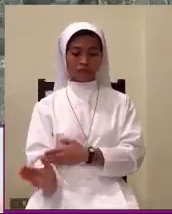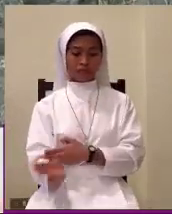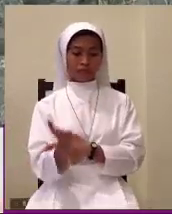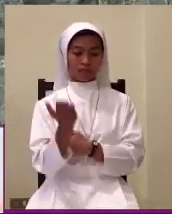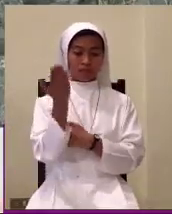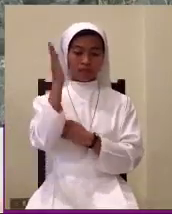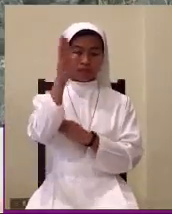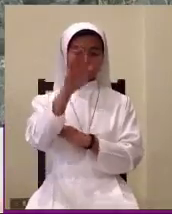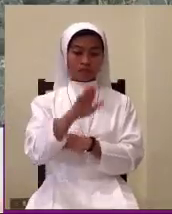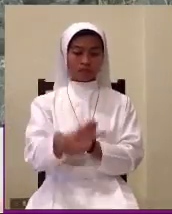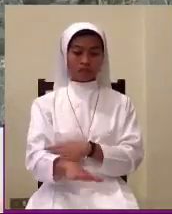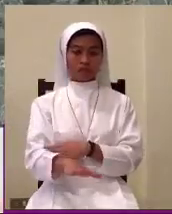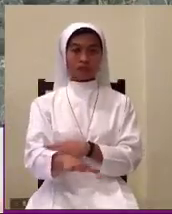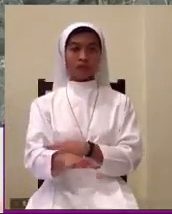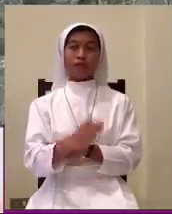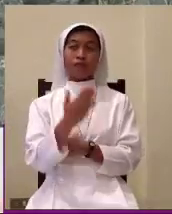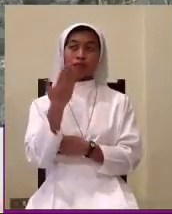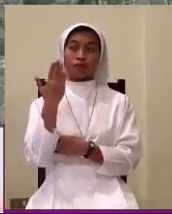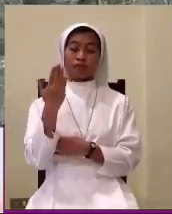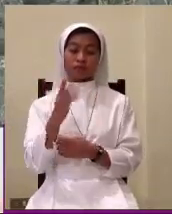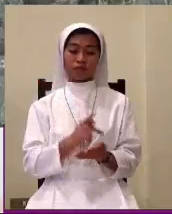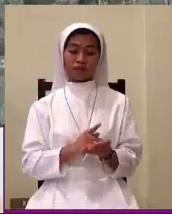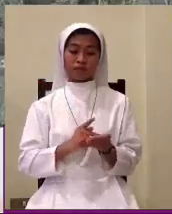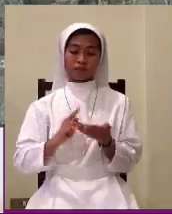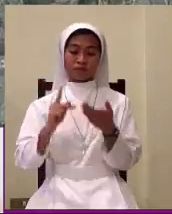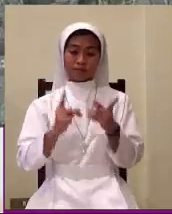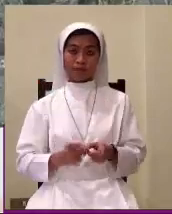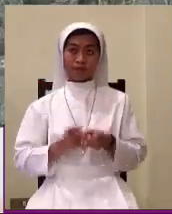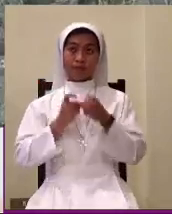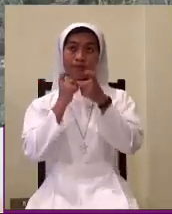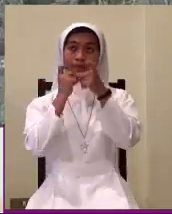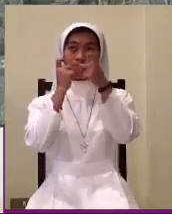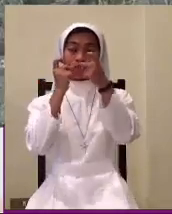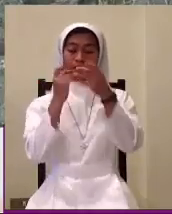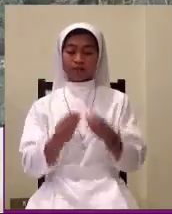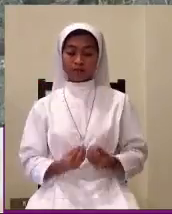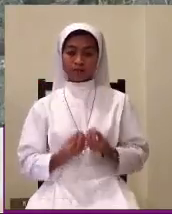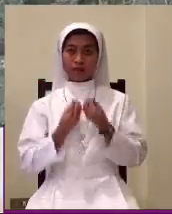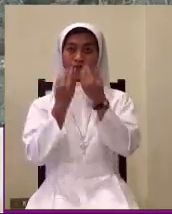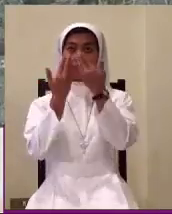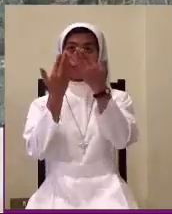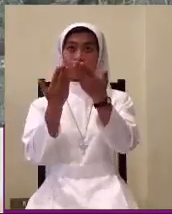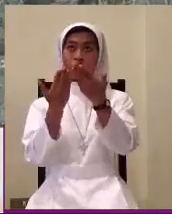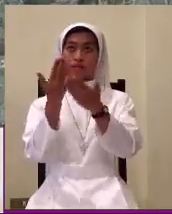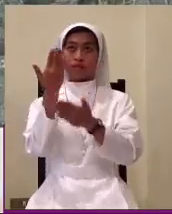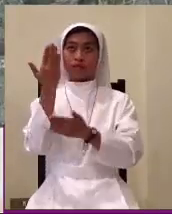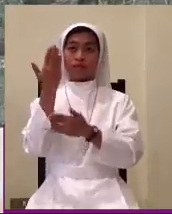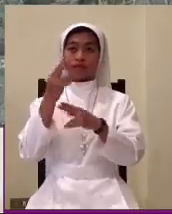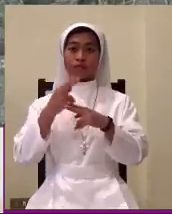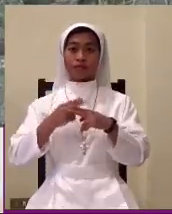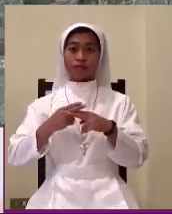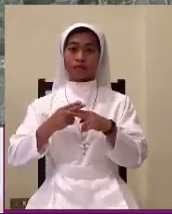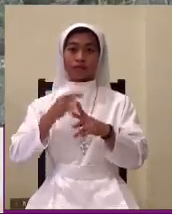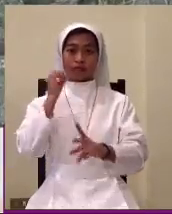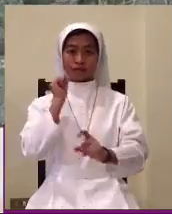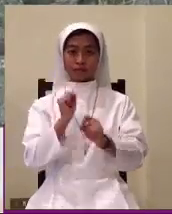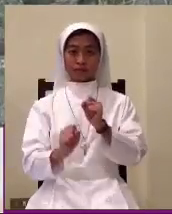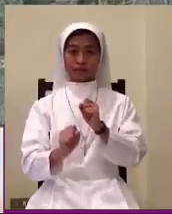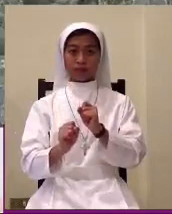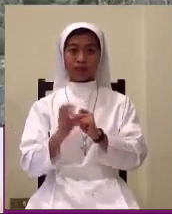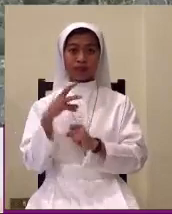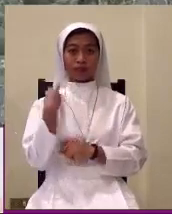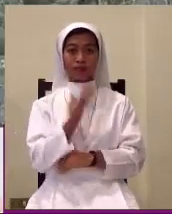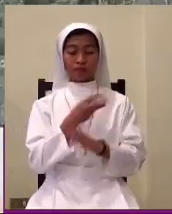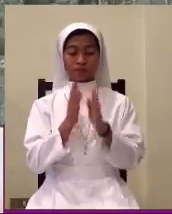its setting, a pure sacrifice may be offered to your name. Therefore, Lord, we